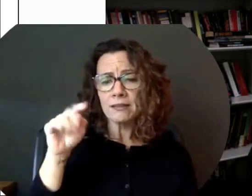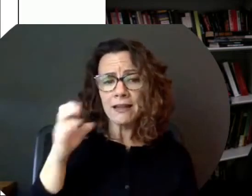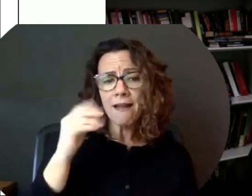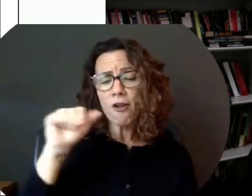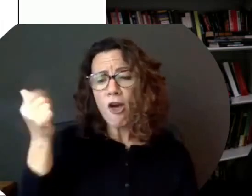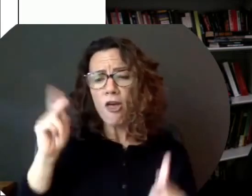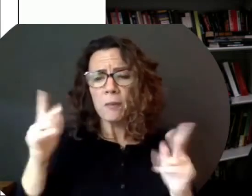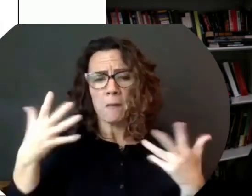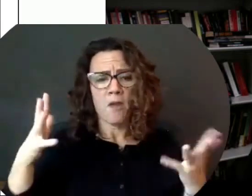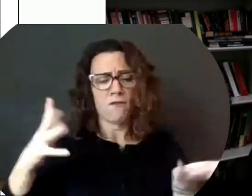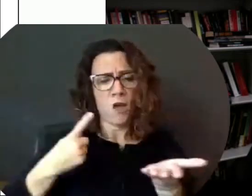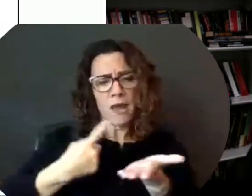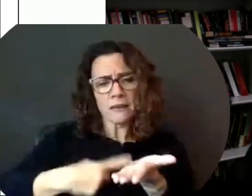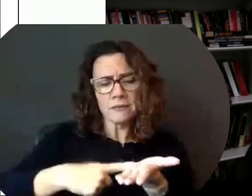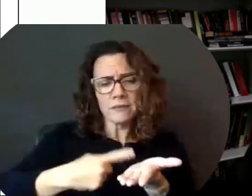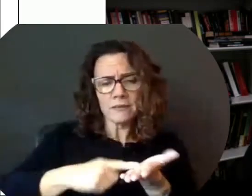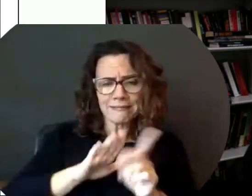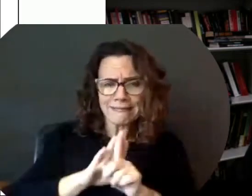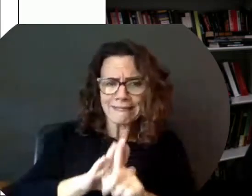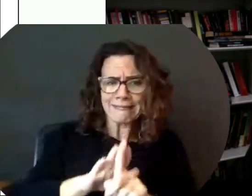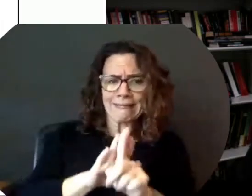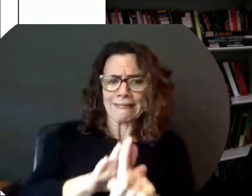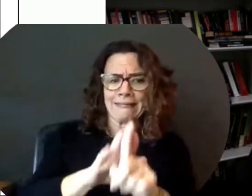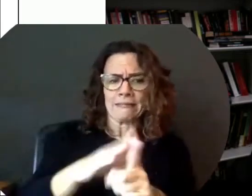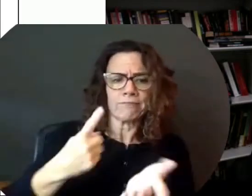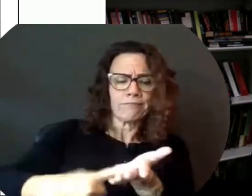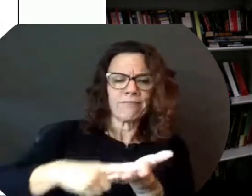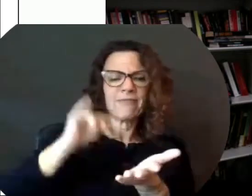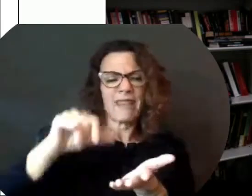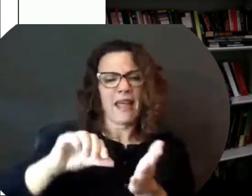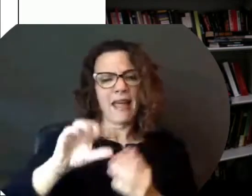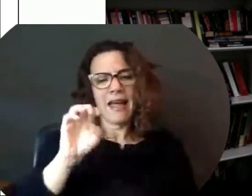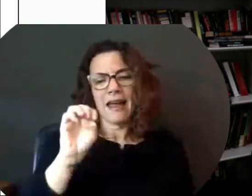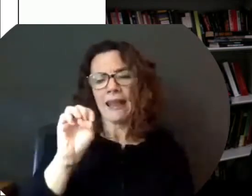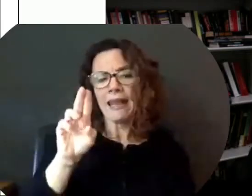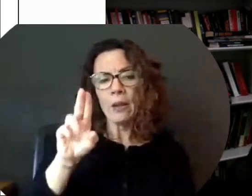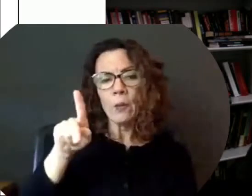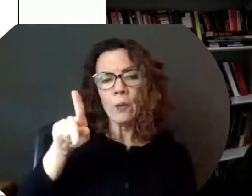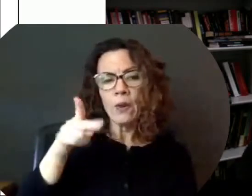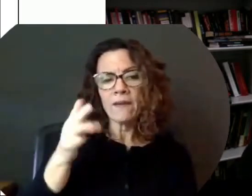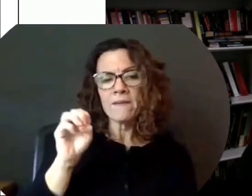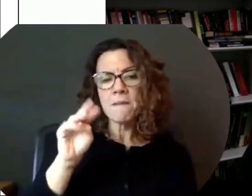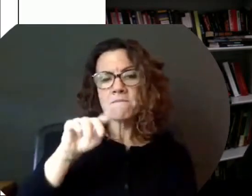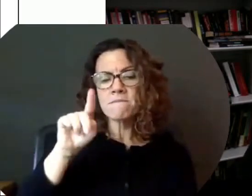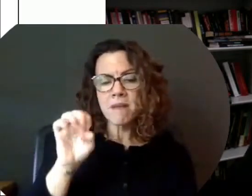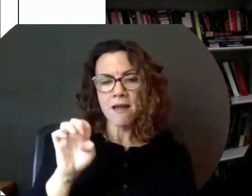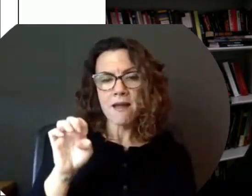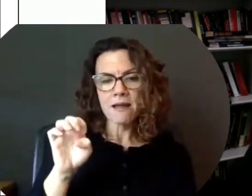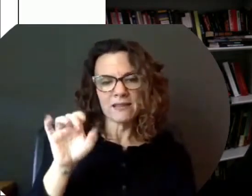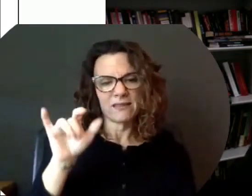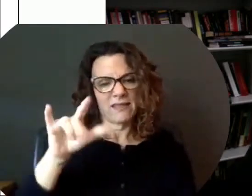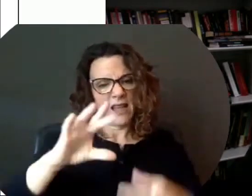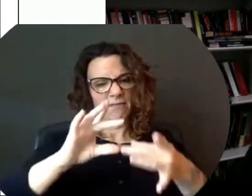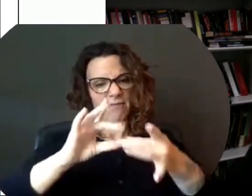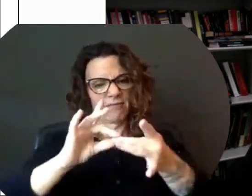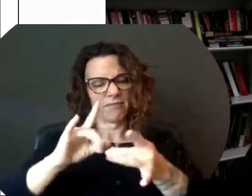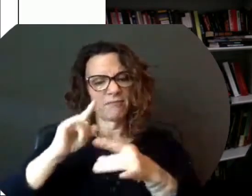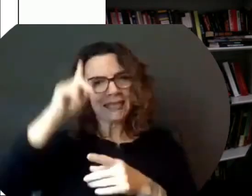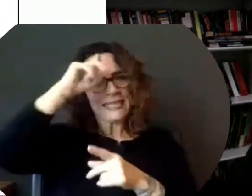that these are intentional decisions that are connected to political and social control. And I